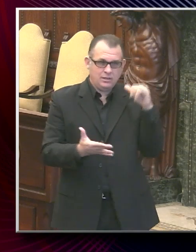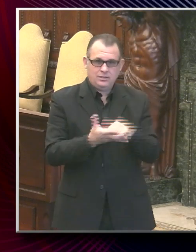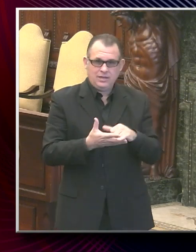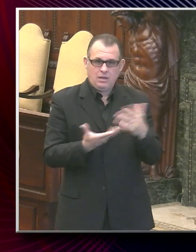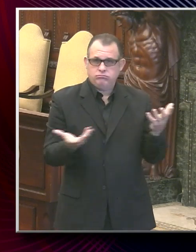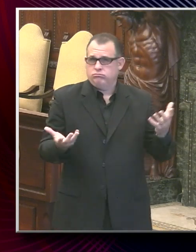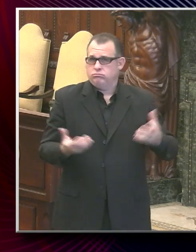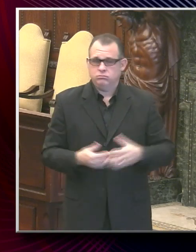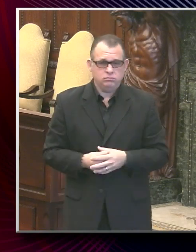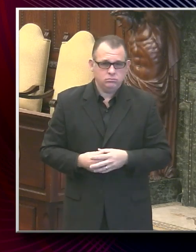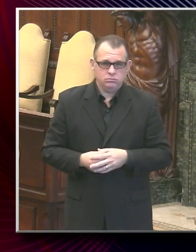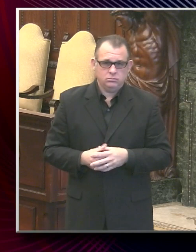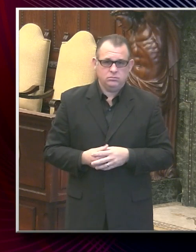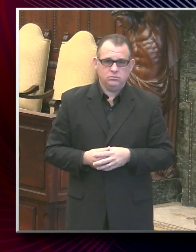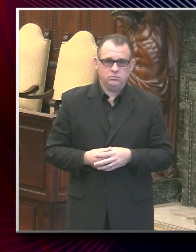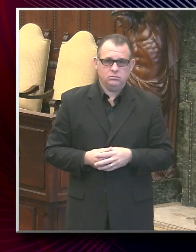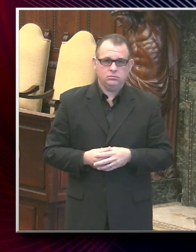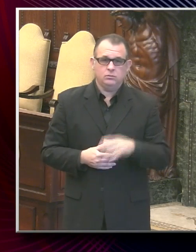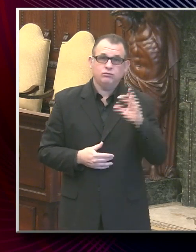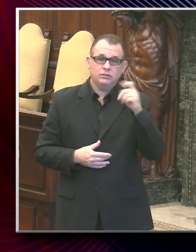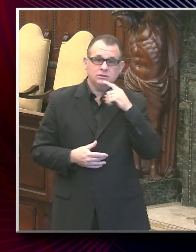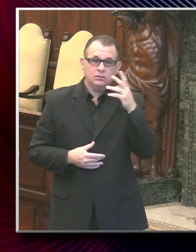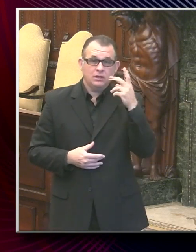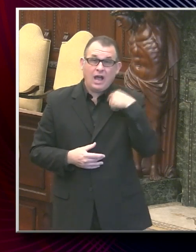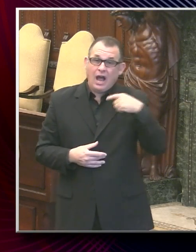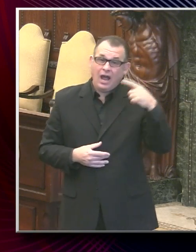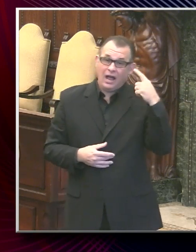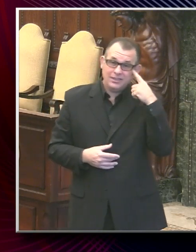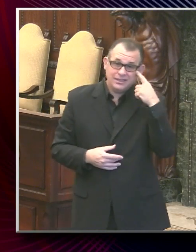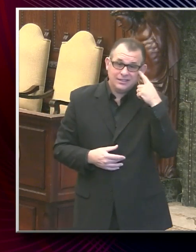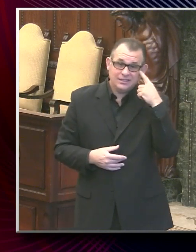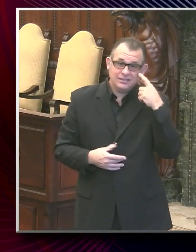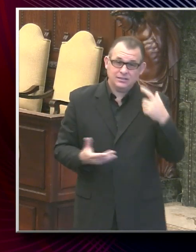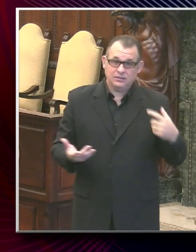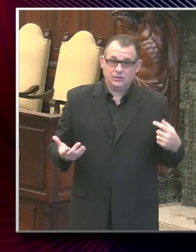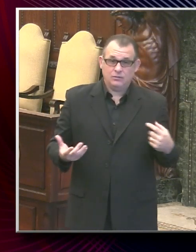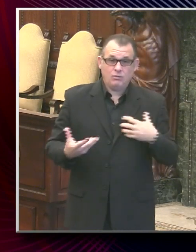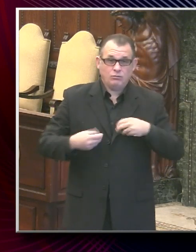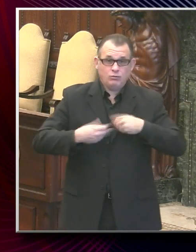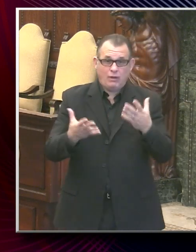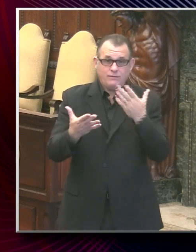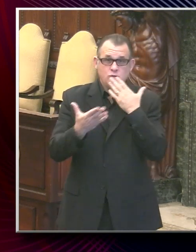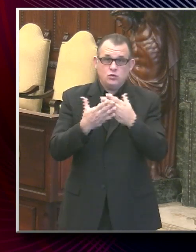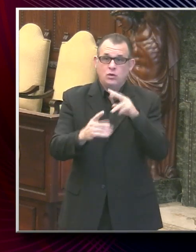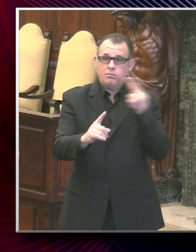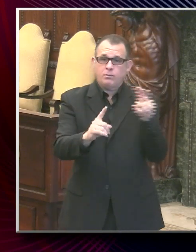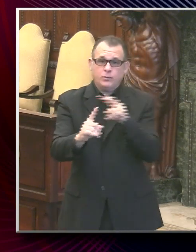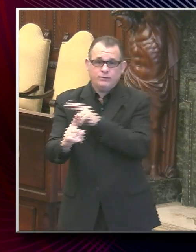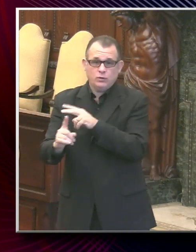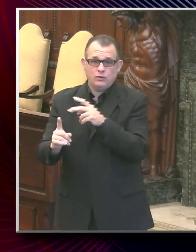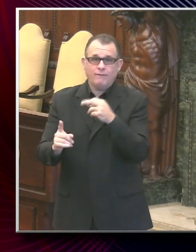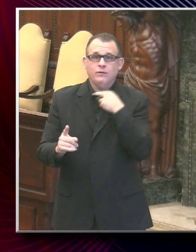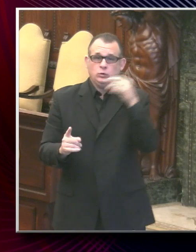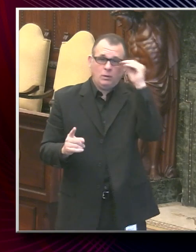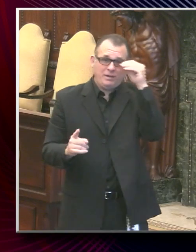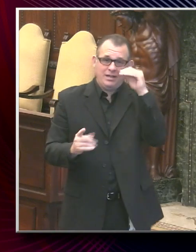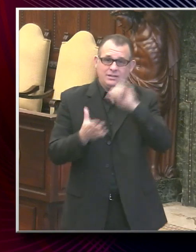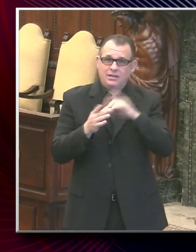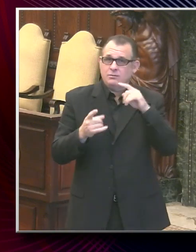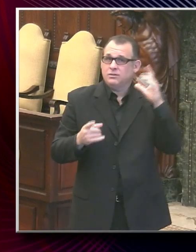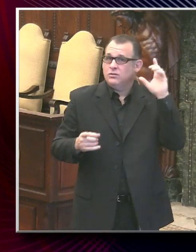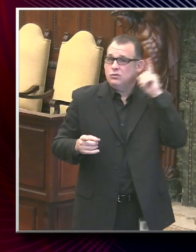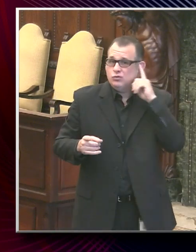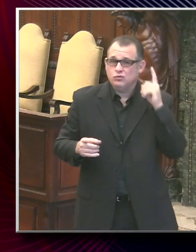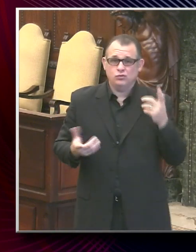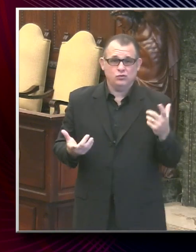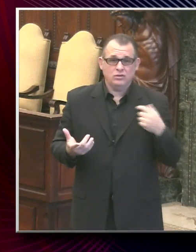Why do you think that? I think this goes back to perspective and the voices at the table. Look, I recognize that,